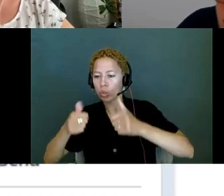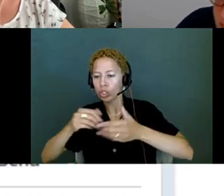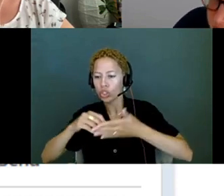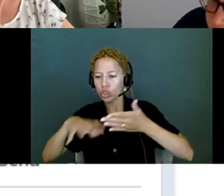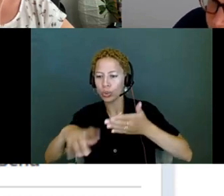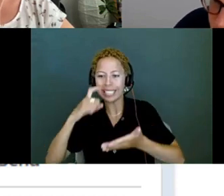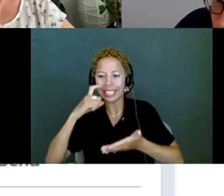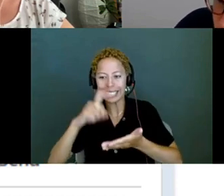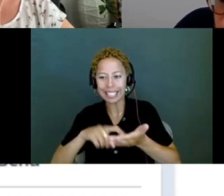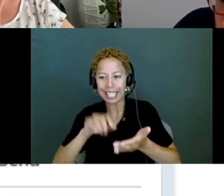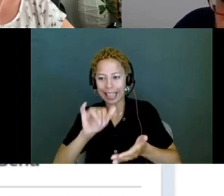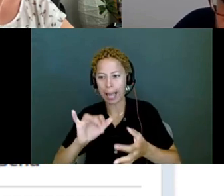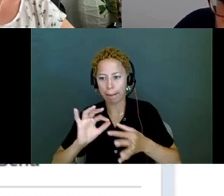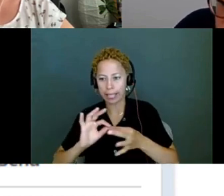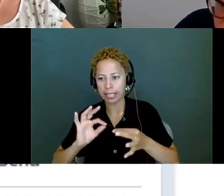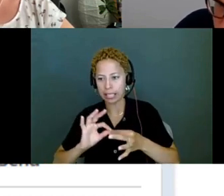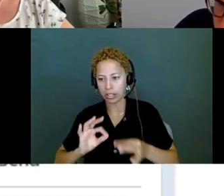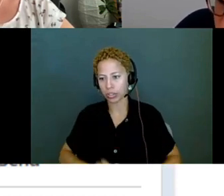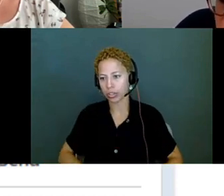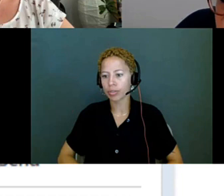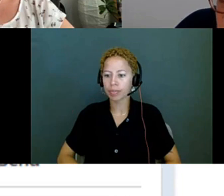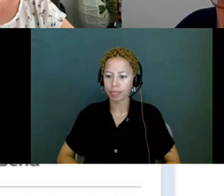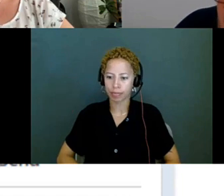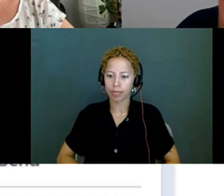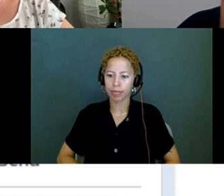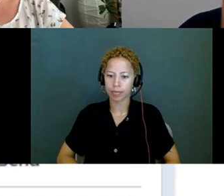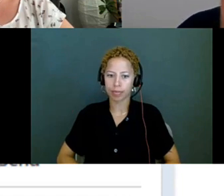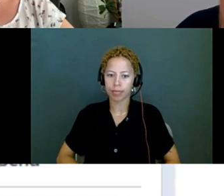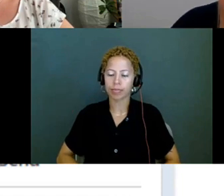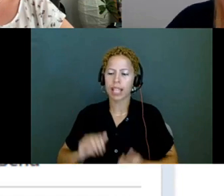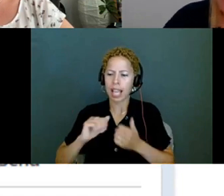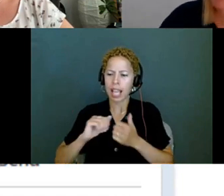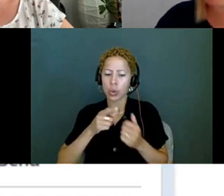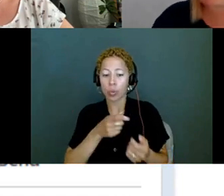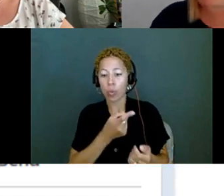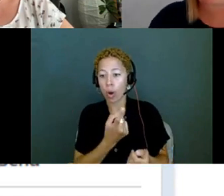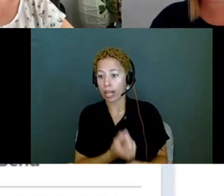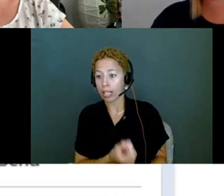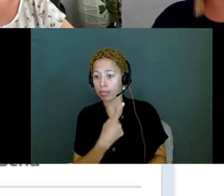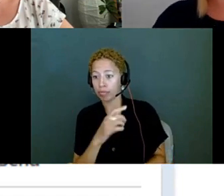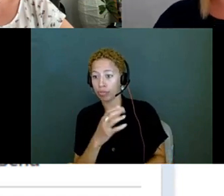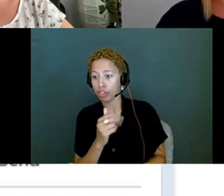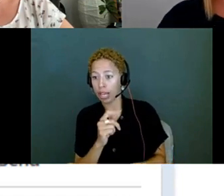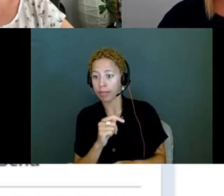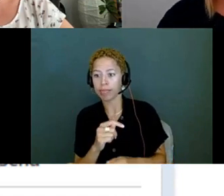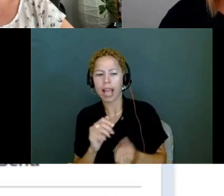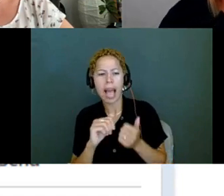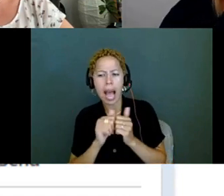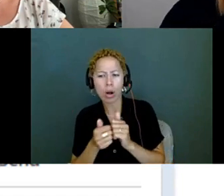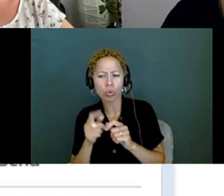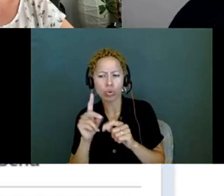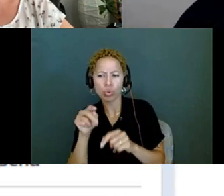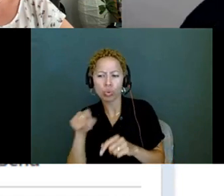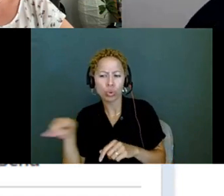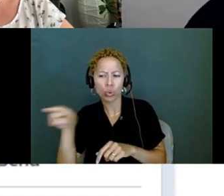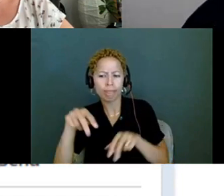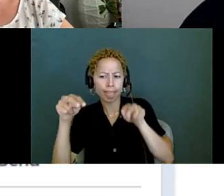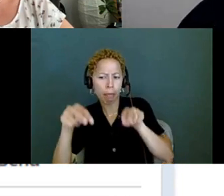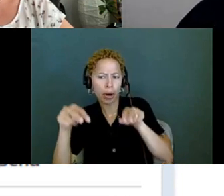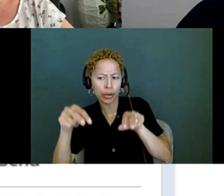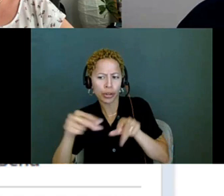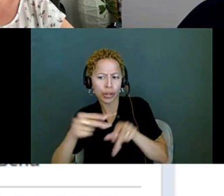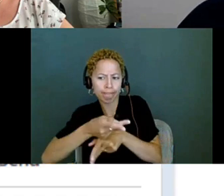it. How are the Facebook groups monitored? In the chat box. So in